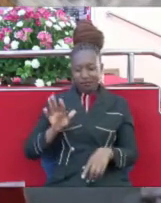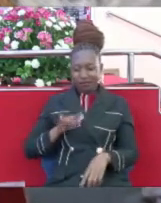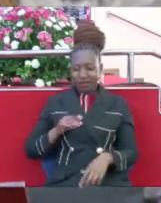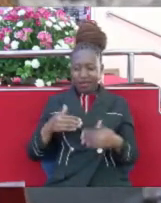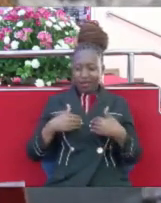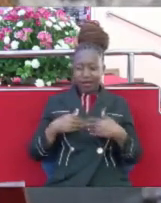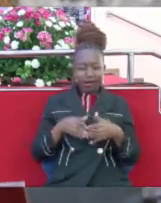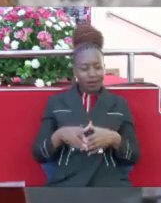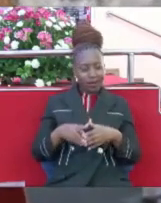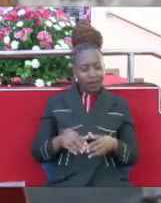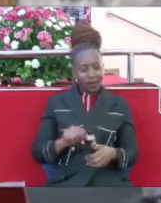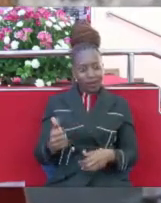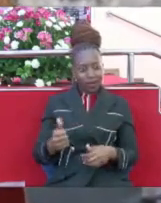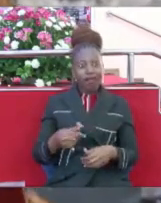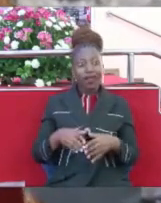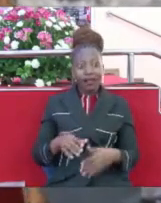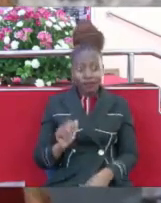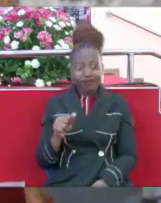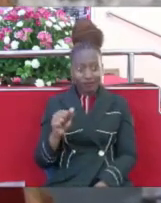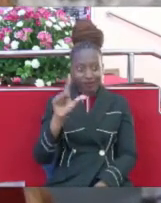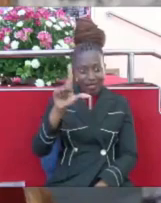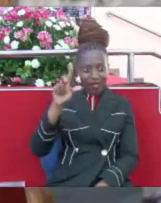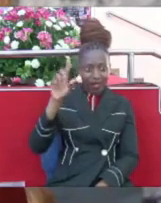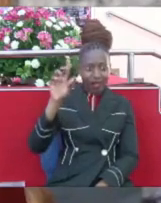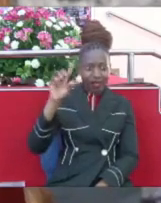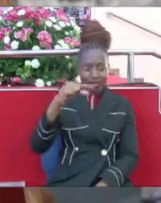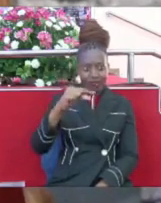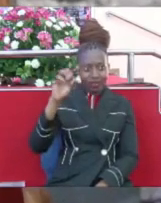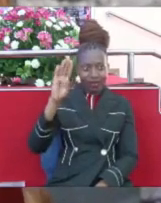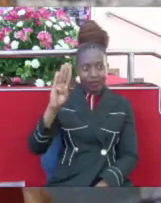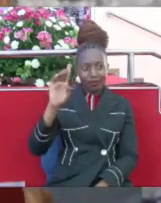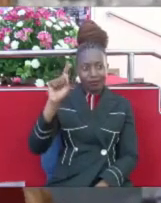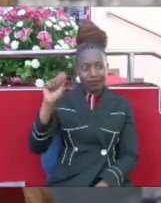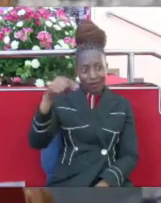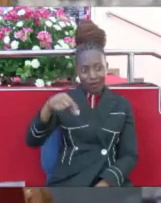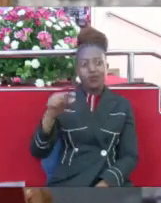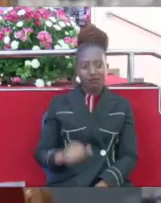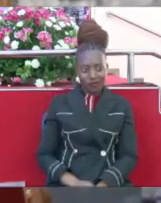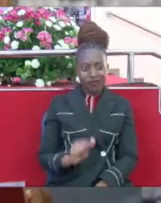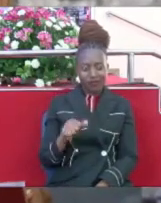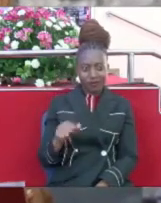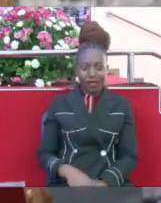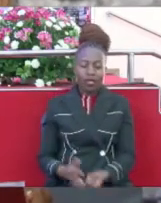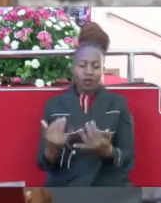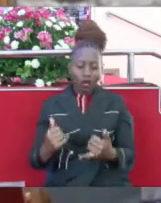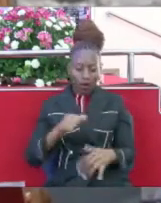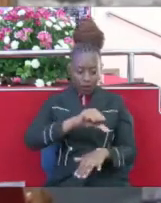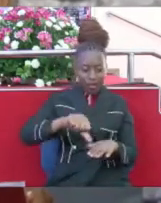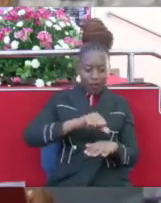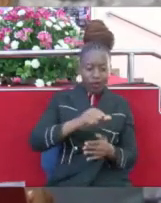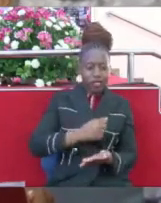to flourish and to get great even without you getting into corruption. Ndio hiyo mafuta itakuwezesha katika biashara